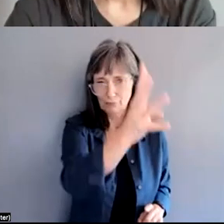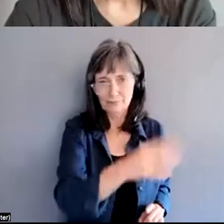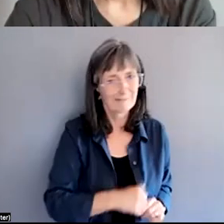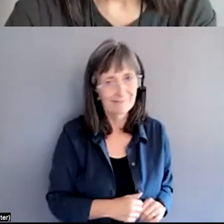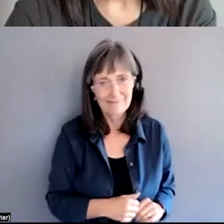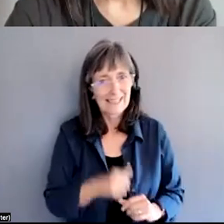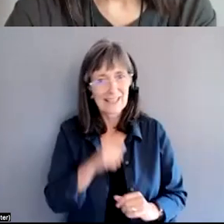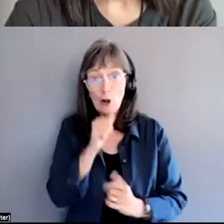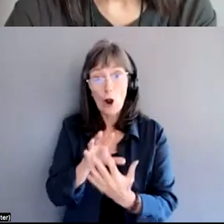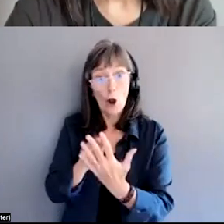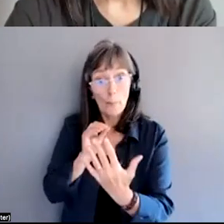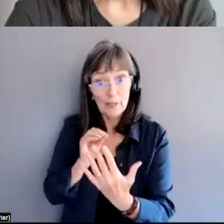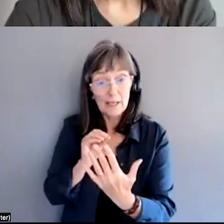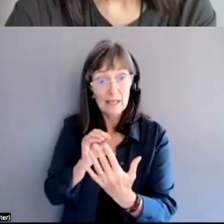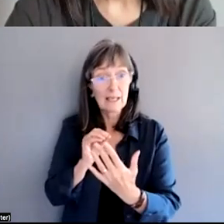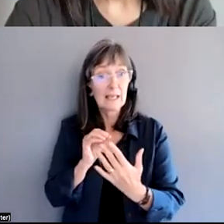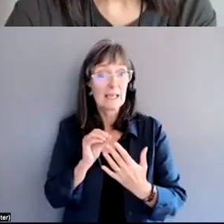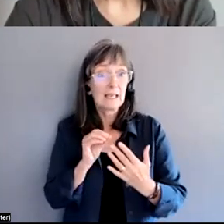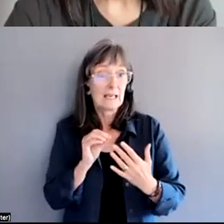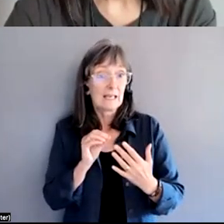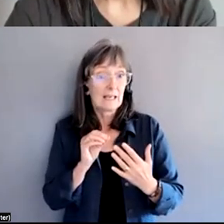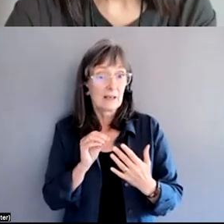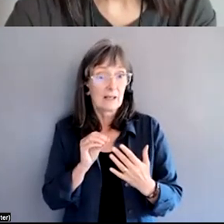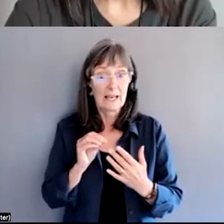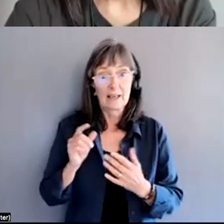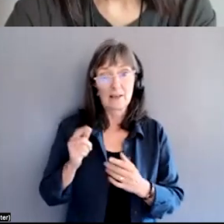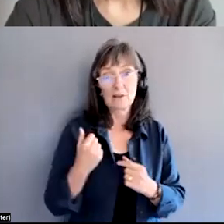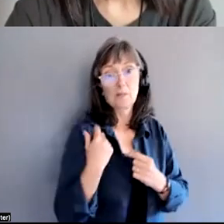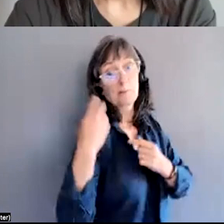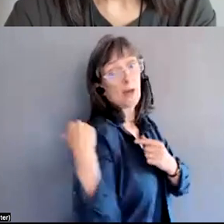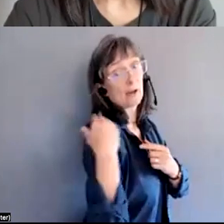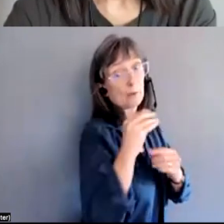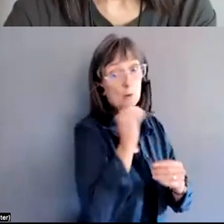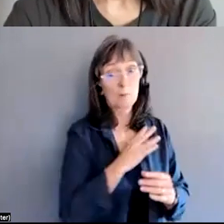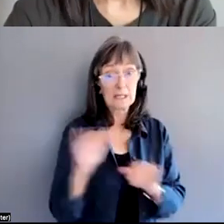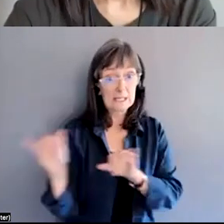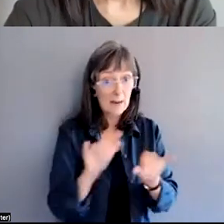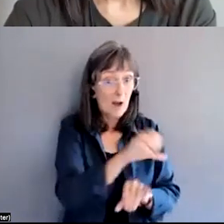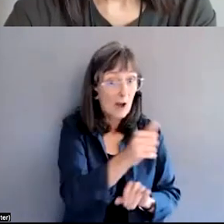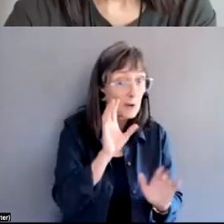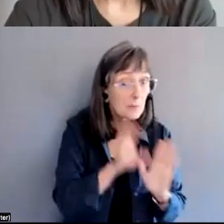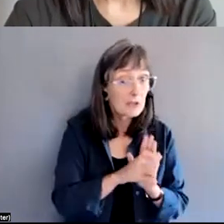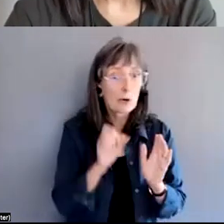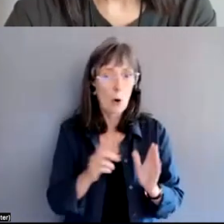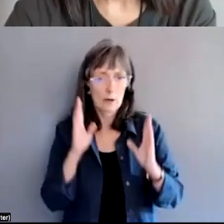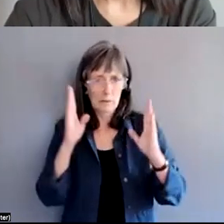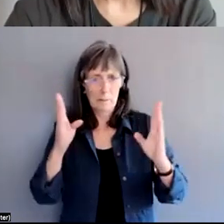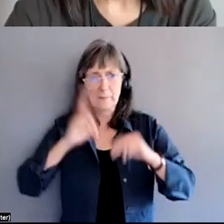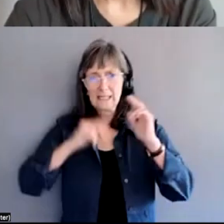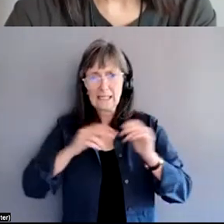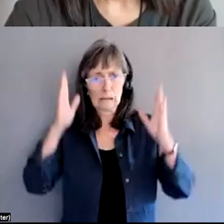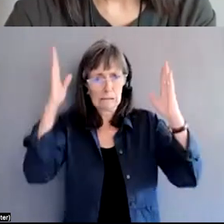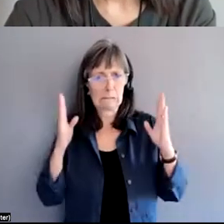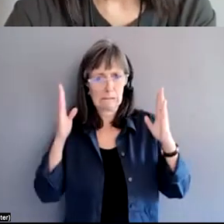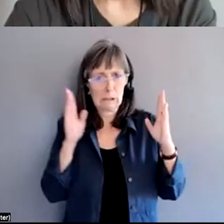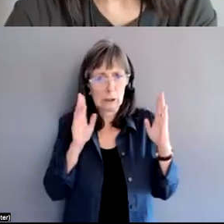the knife that's on the cover or the, you know, the back of the woman or someone, you know, walking through a dark alleyway or whatever it is, but